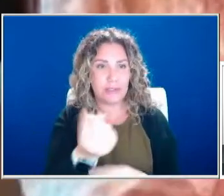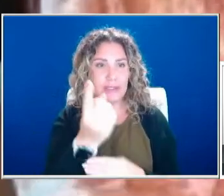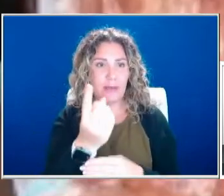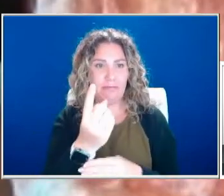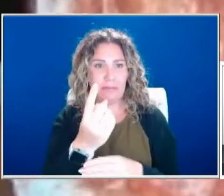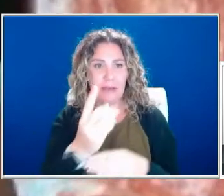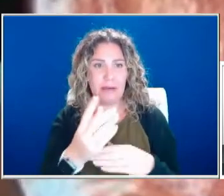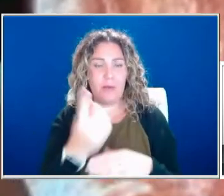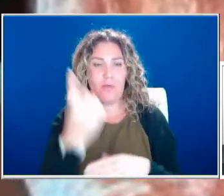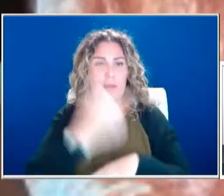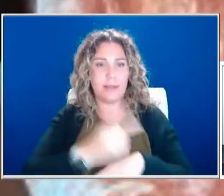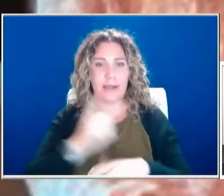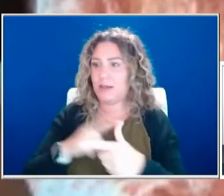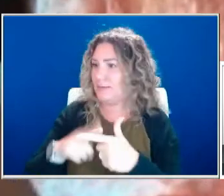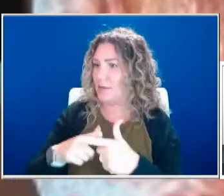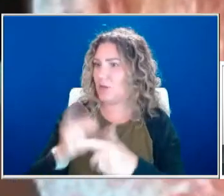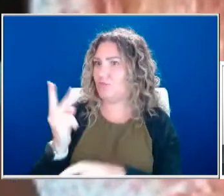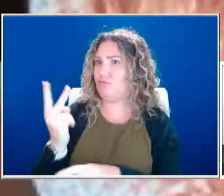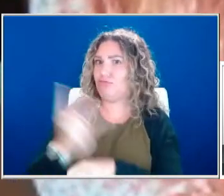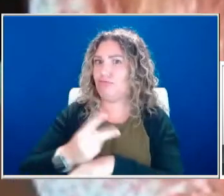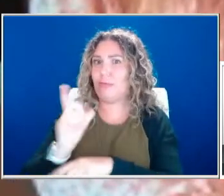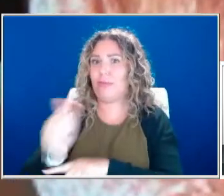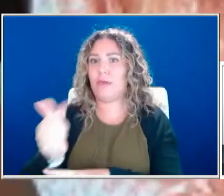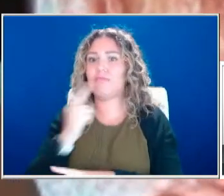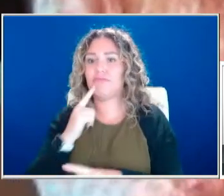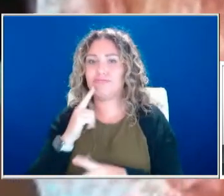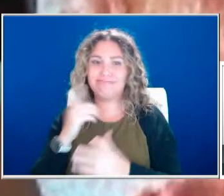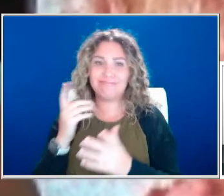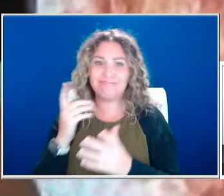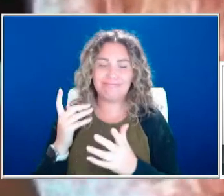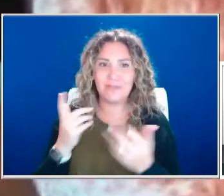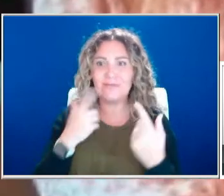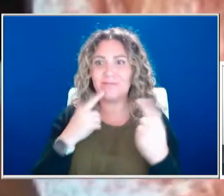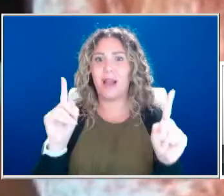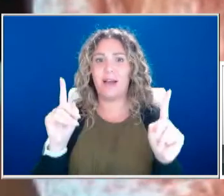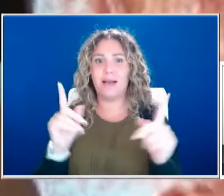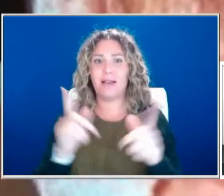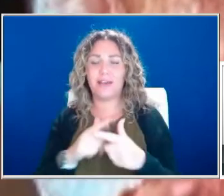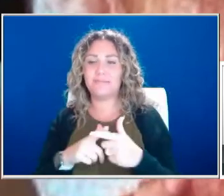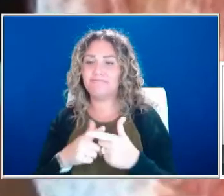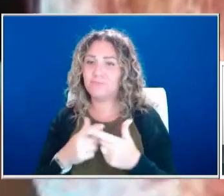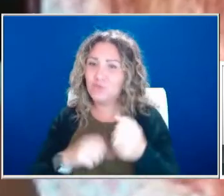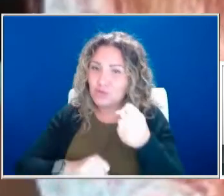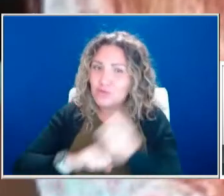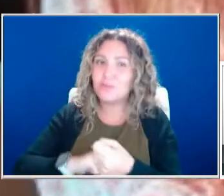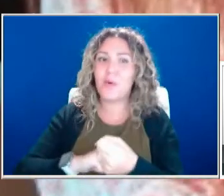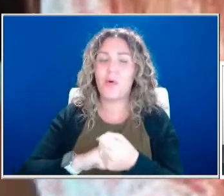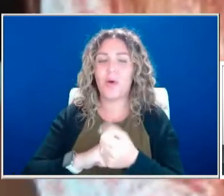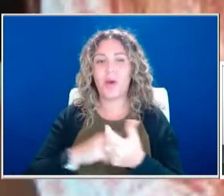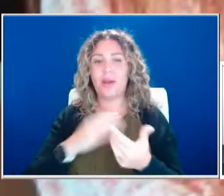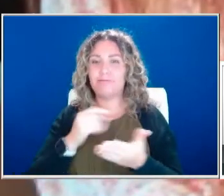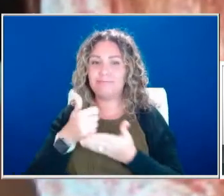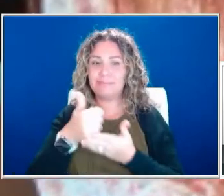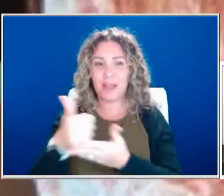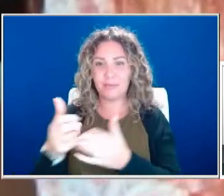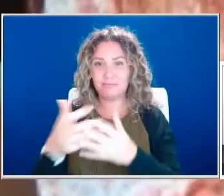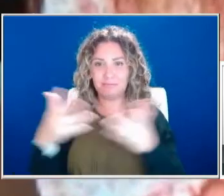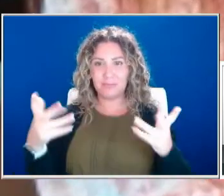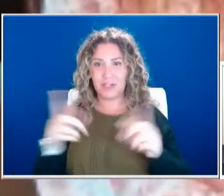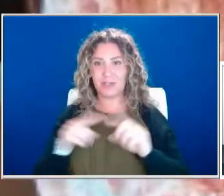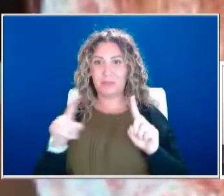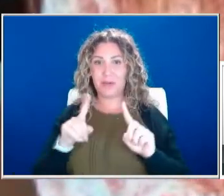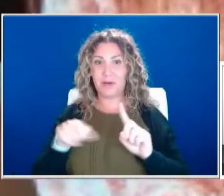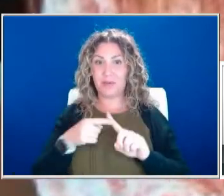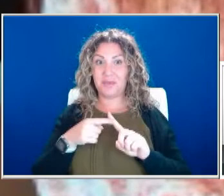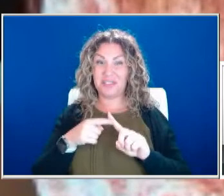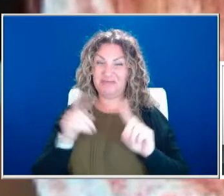two later, boom, there he's got it. And so I've tried to be there and support him and, help him out as much as I can. But when he's ready to fly,